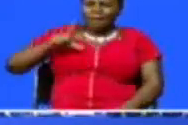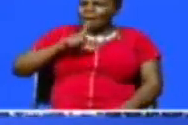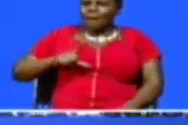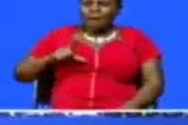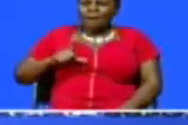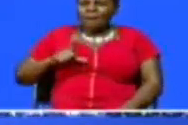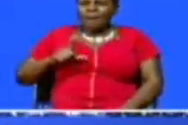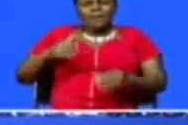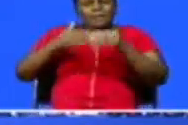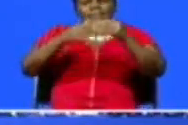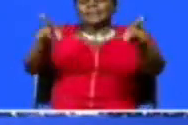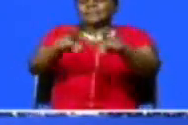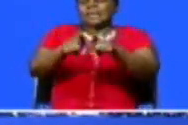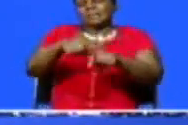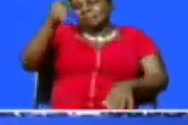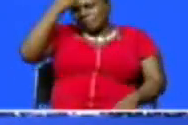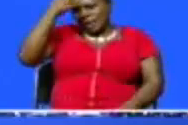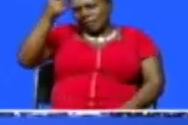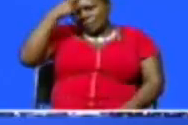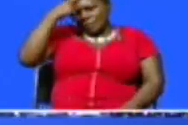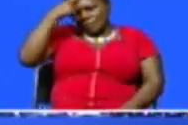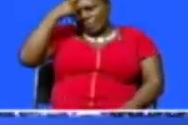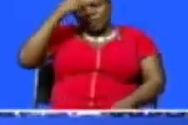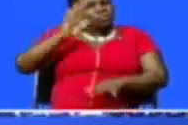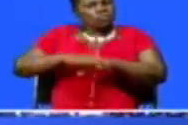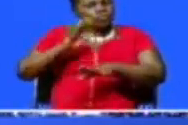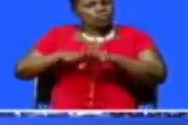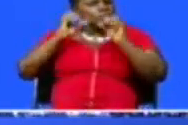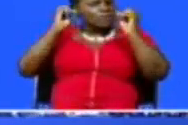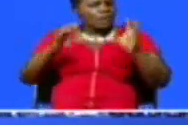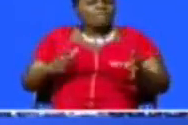tukakuta tunaongozwa na mtu kama yeye. Hakufaa hata kidogo kuwa kiongozi wa Ford Kenya.